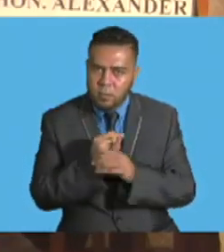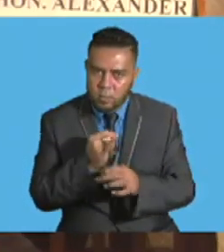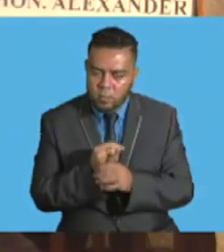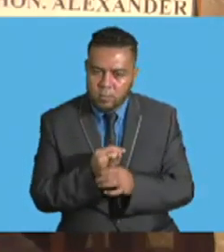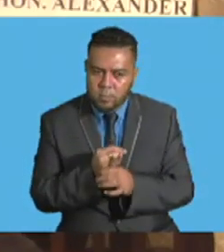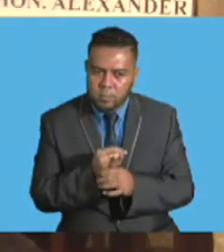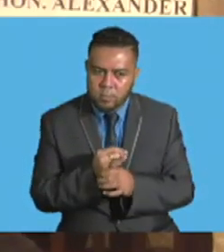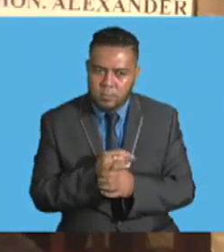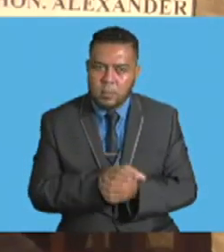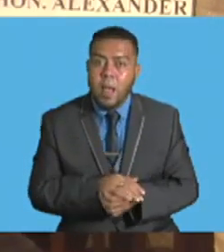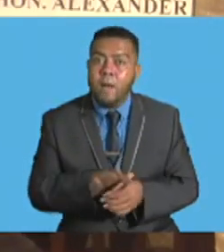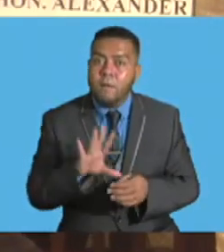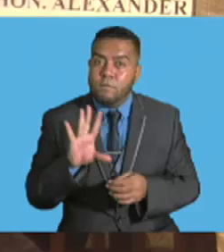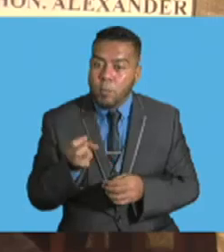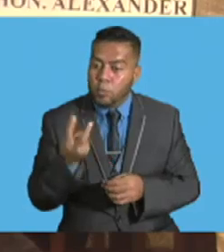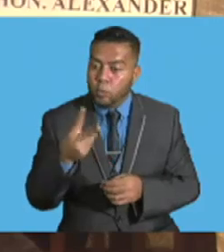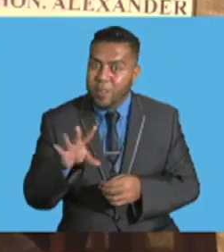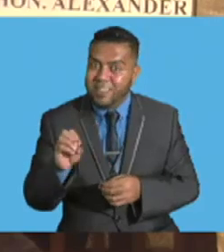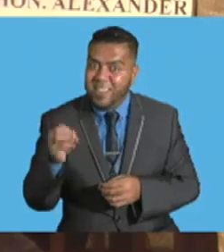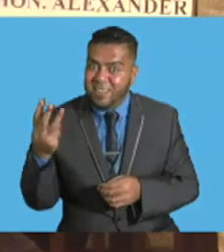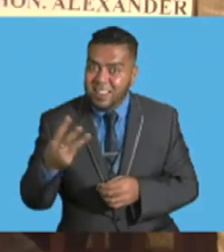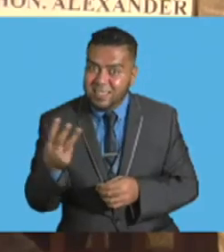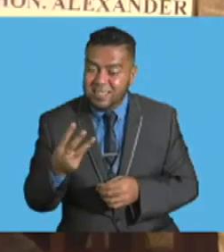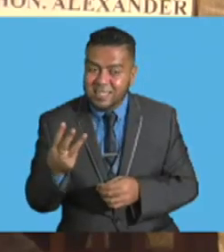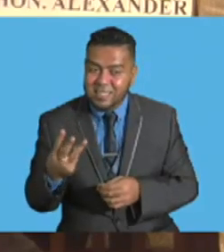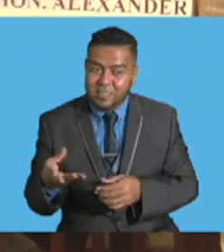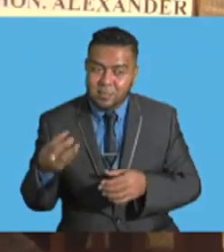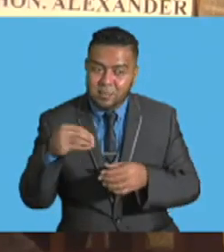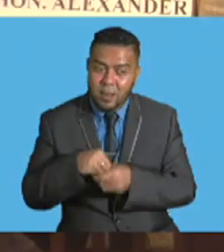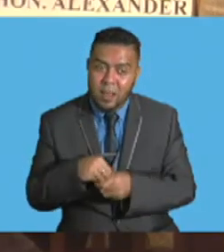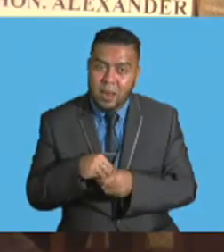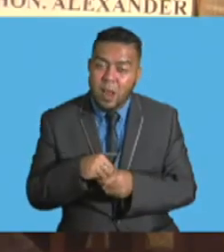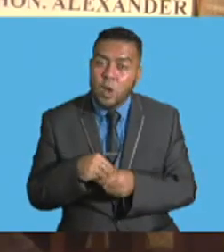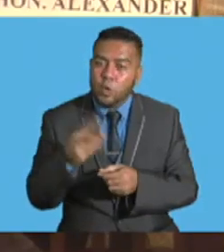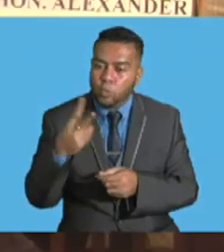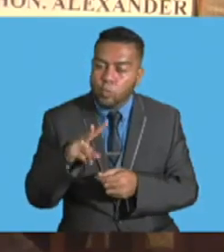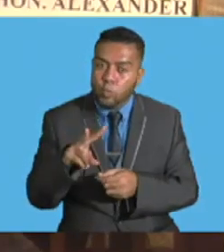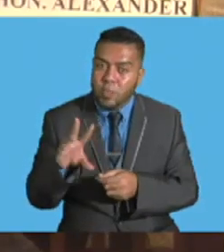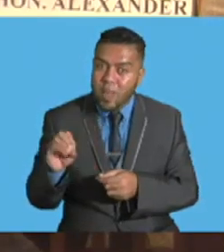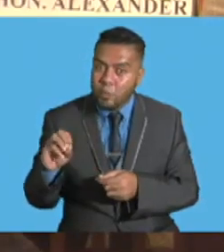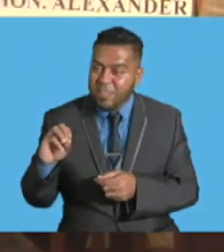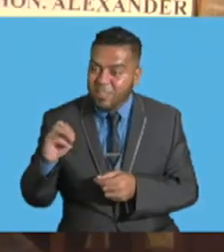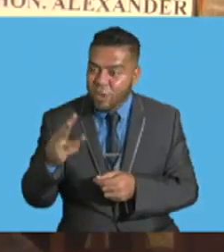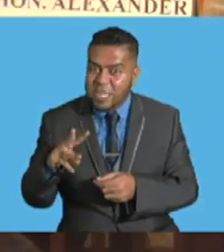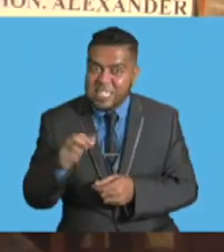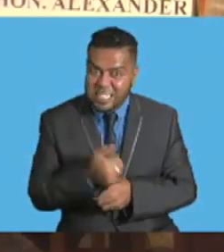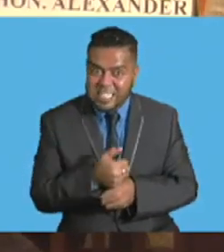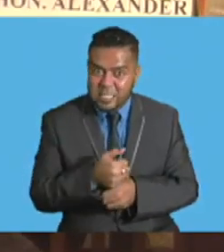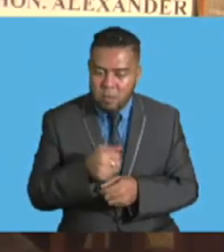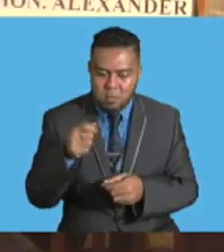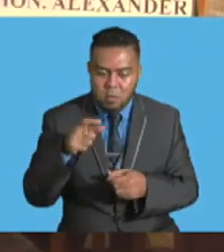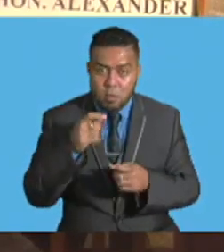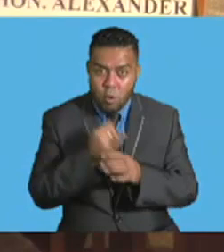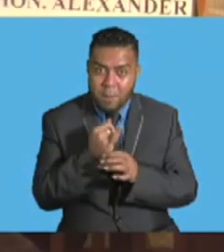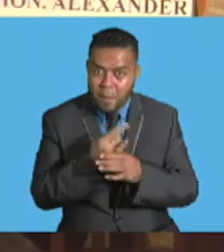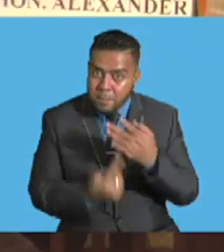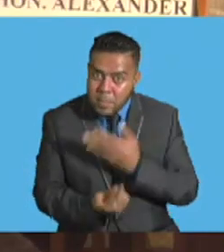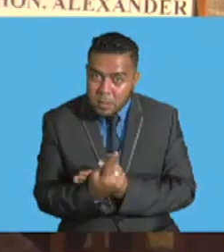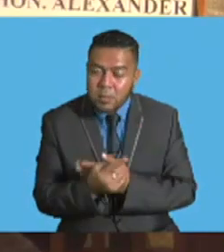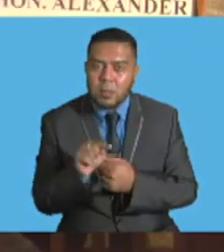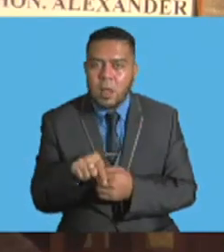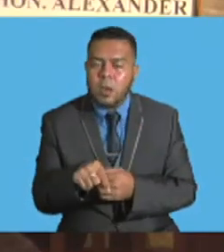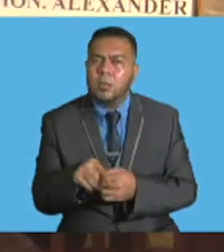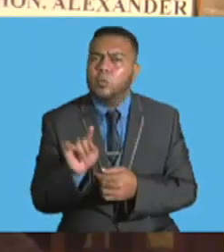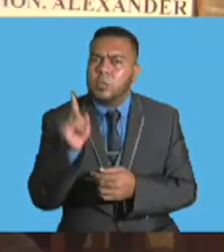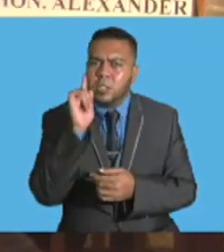crimes. And from 2013, the spike, 2,036, if you look at statistics in 2015, Magistrates